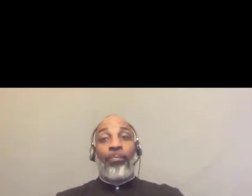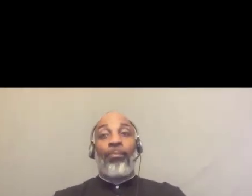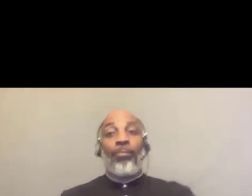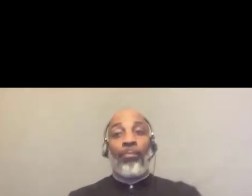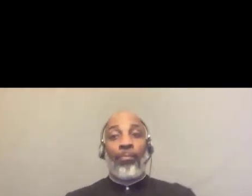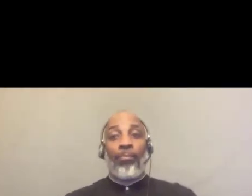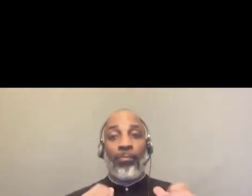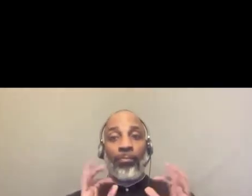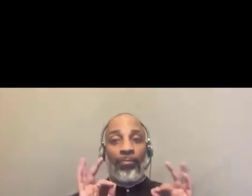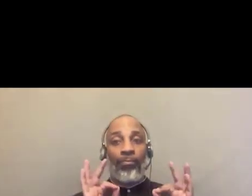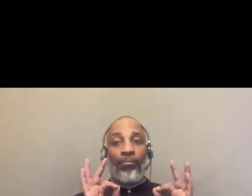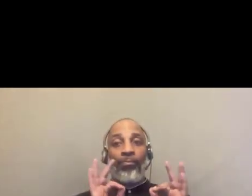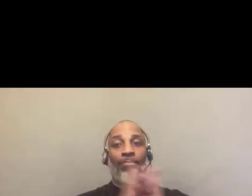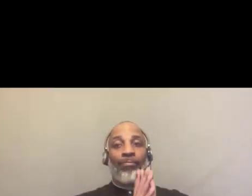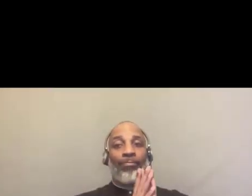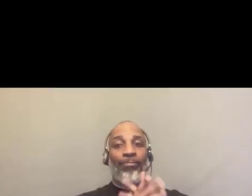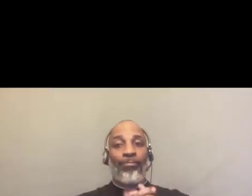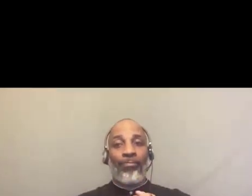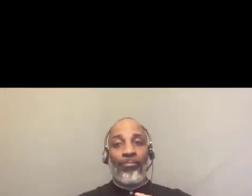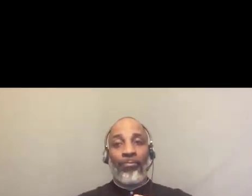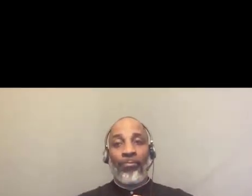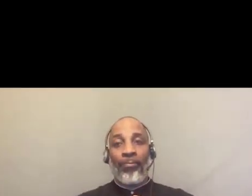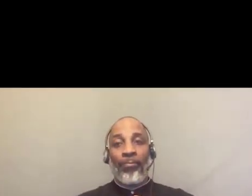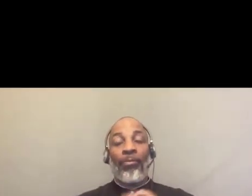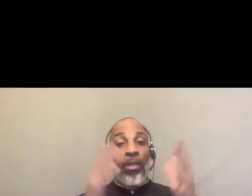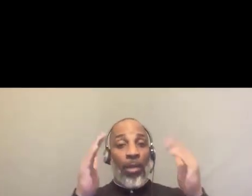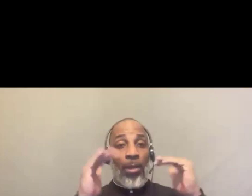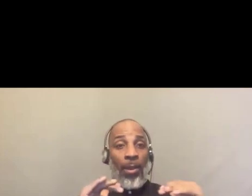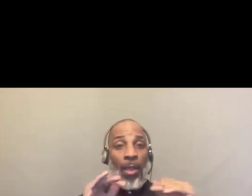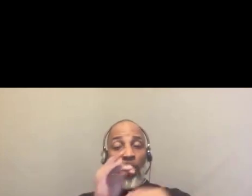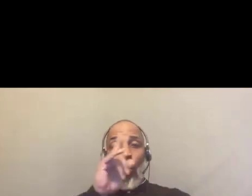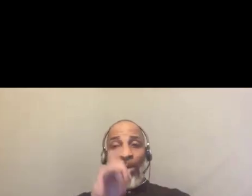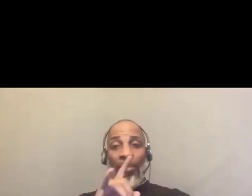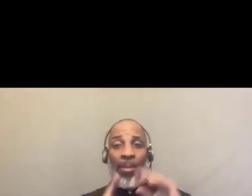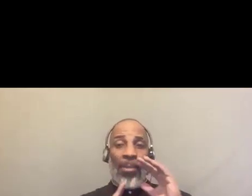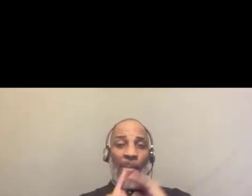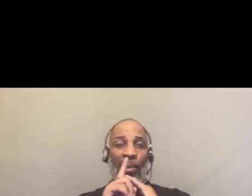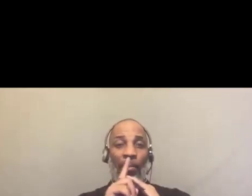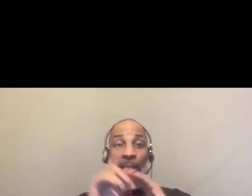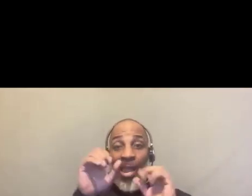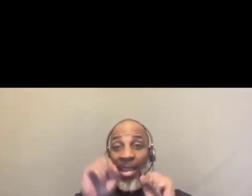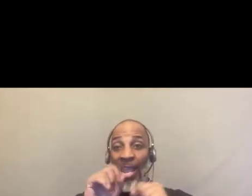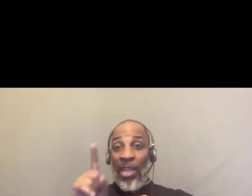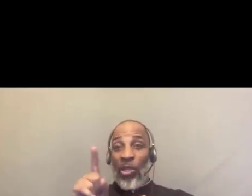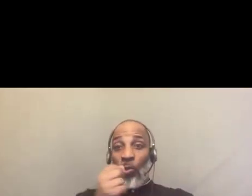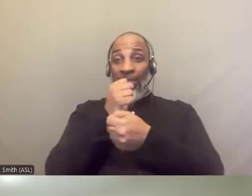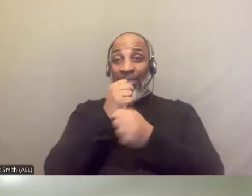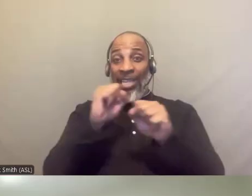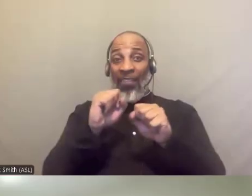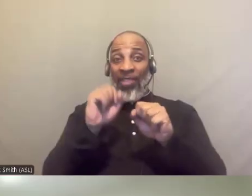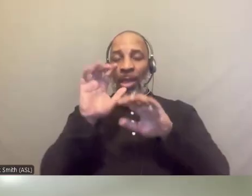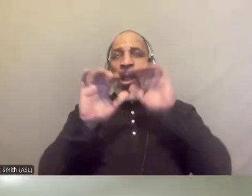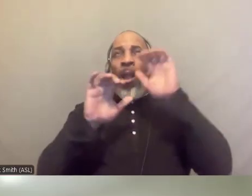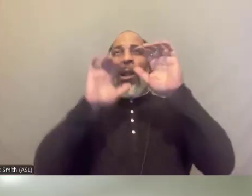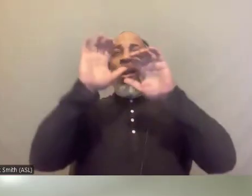Thanks, Matt. So the next question that might come up during an interview, can you safely climb a ladder? Is this okay or